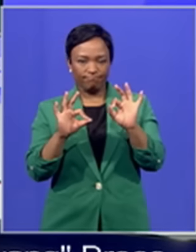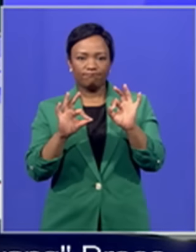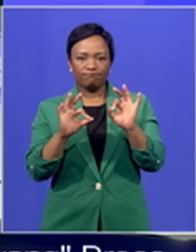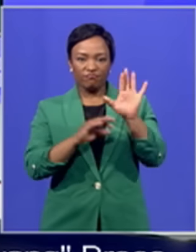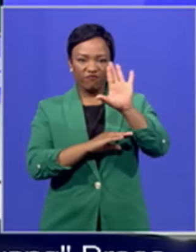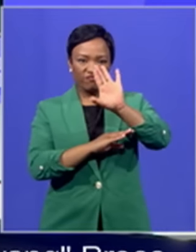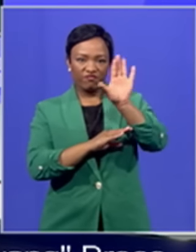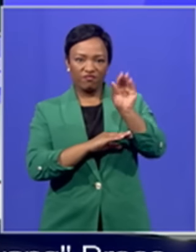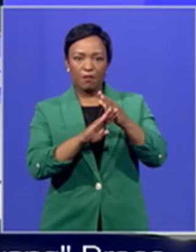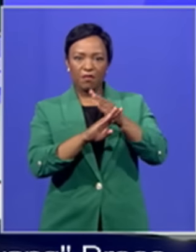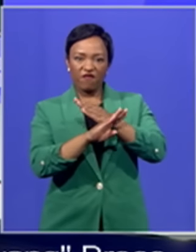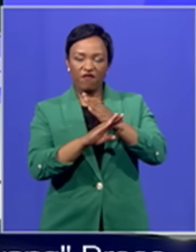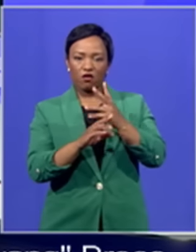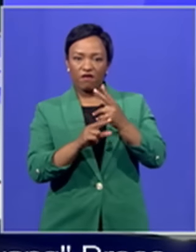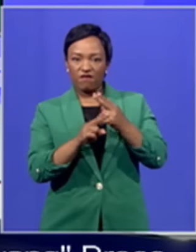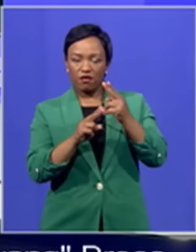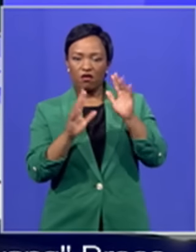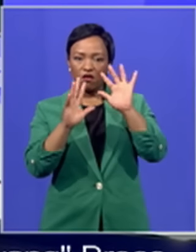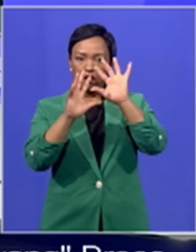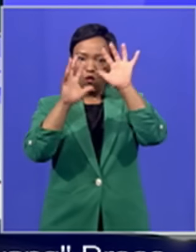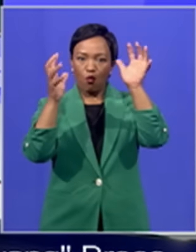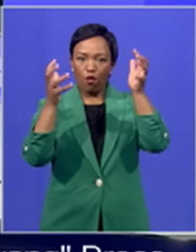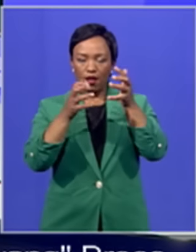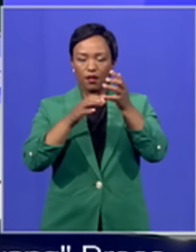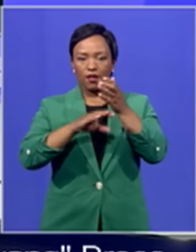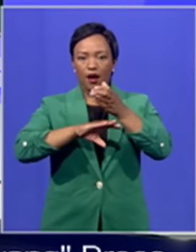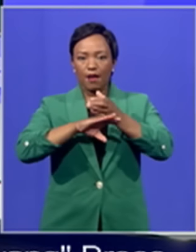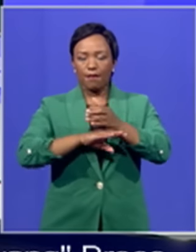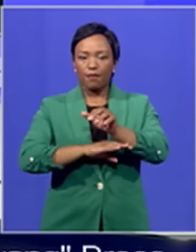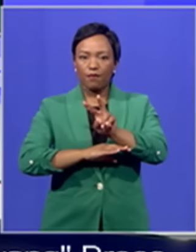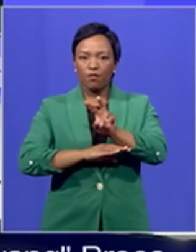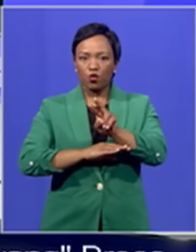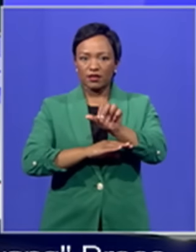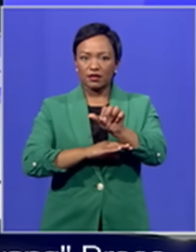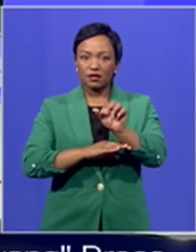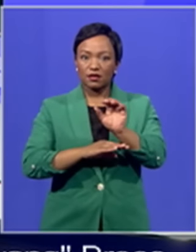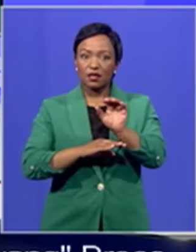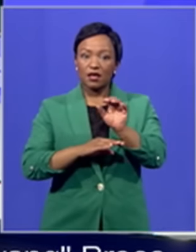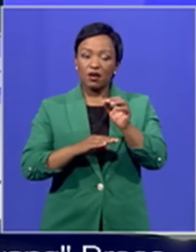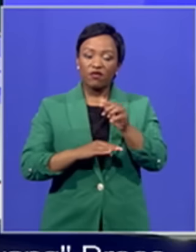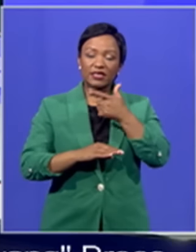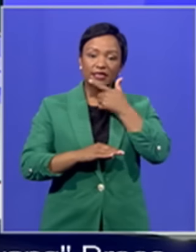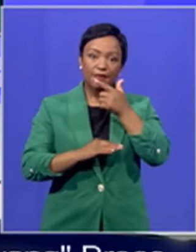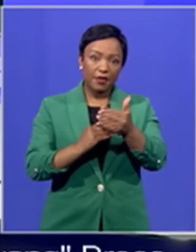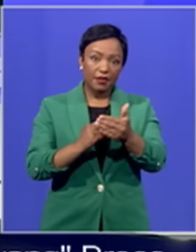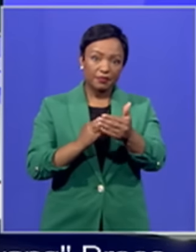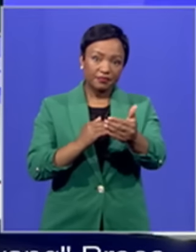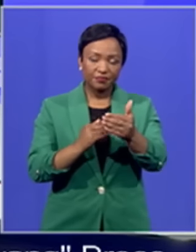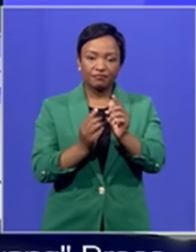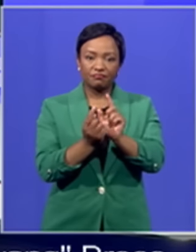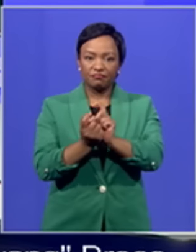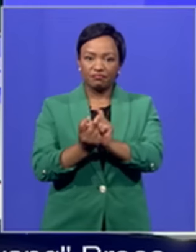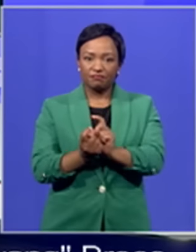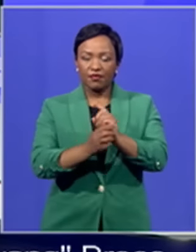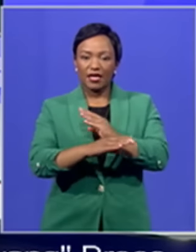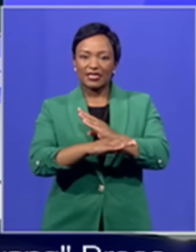ga matengwa a dipapadi tša sebjana sa lefase tša 2026 mathomong a kgwedi ya Disemere. Papadi